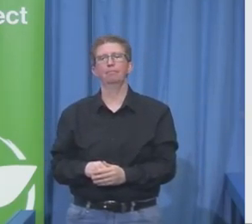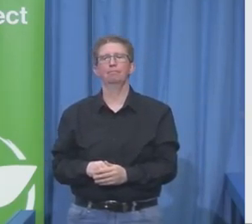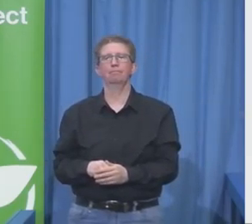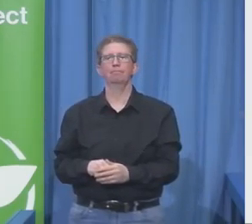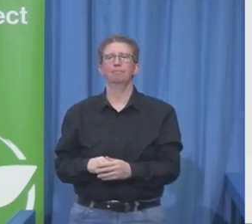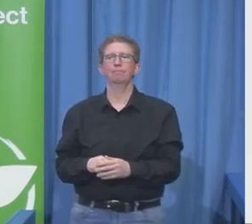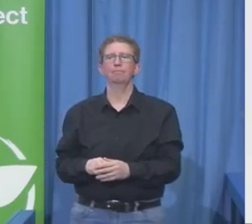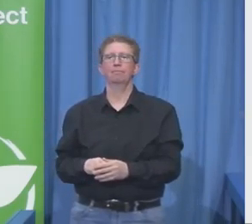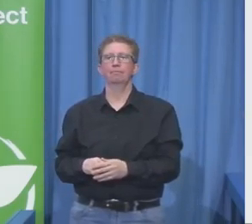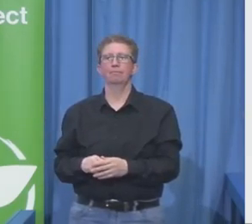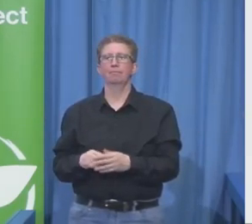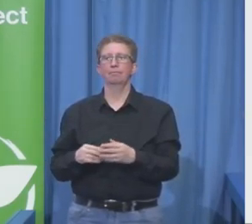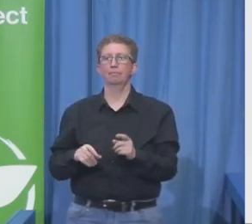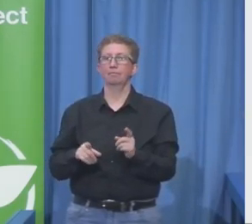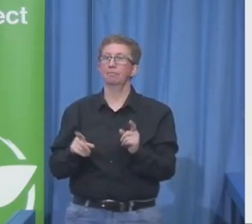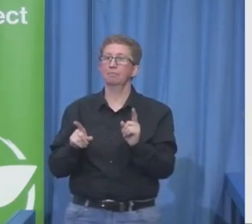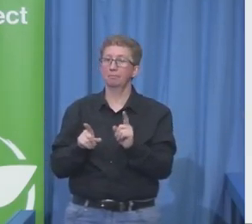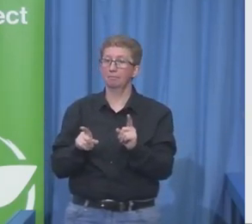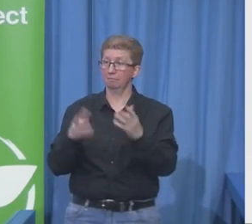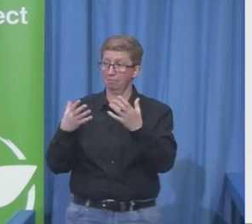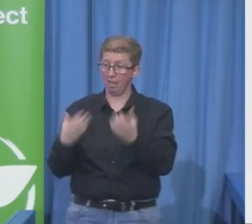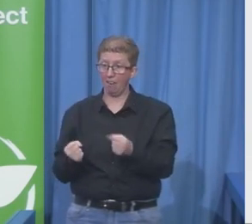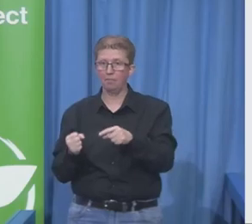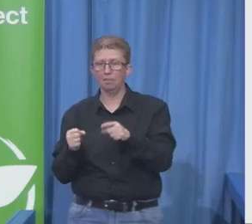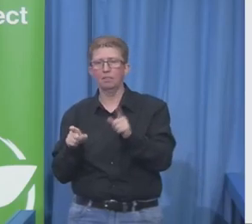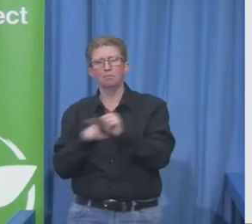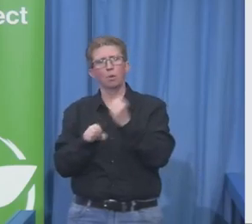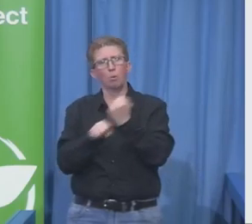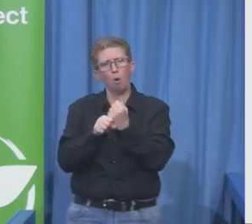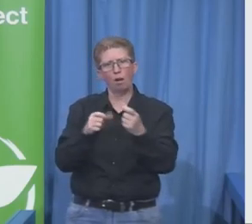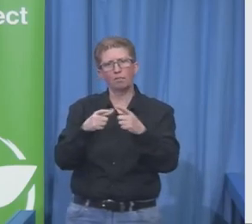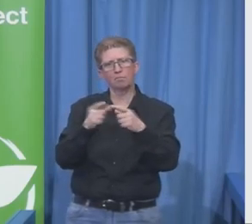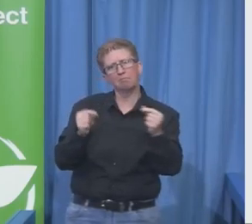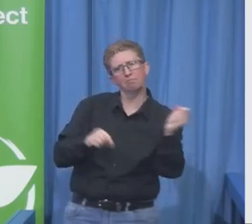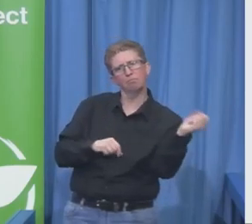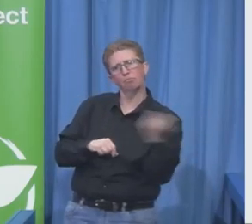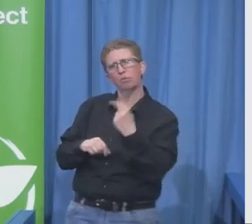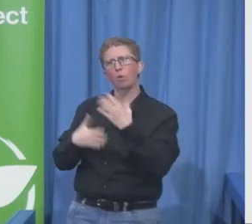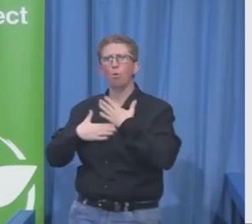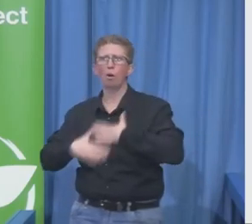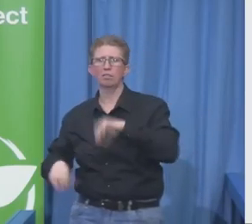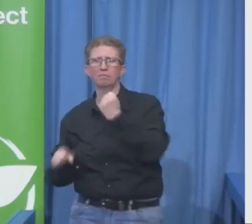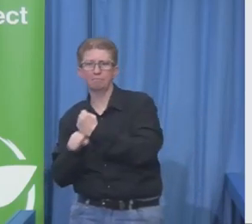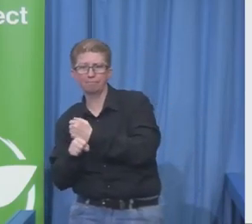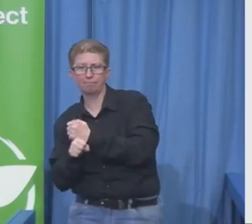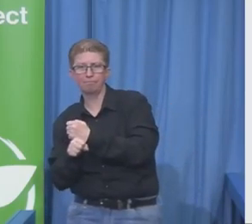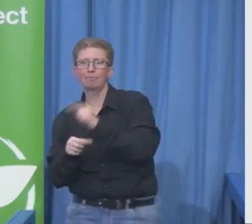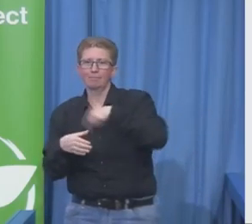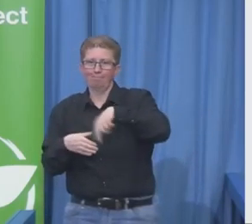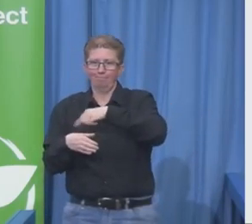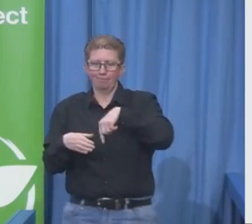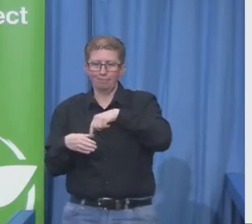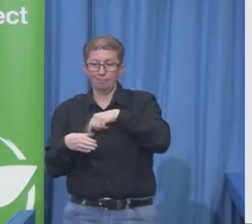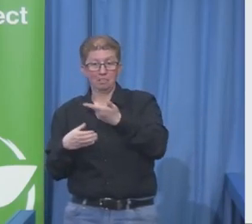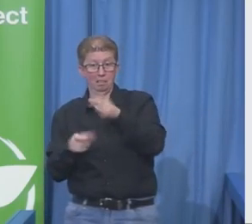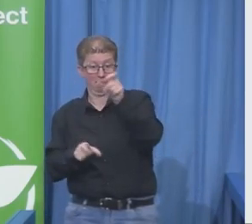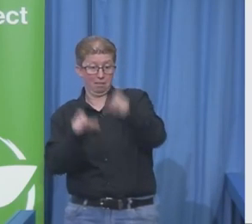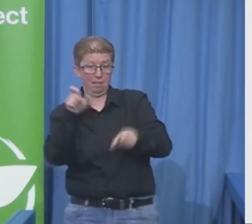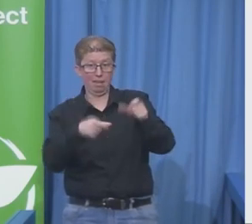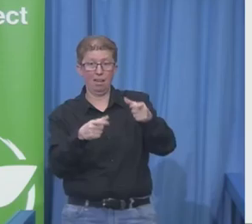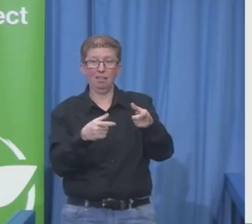we speak to the person about reasonable accommodation that we can give to make him or